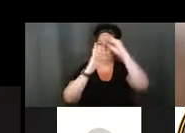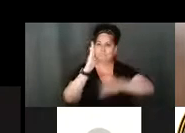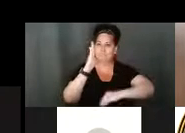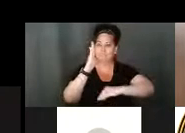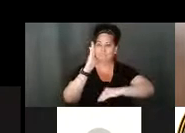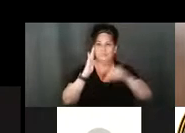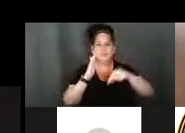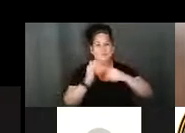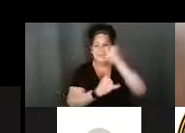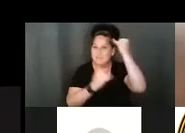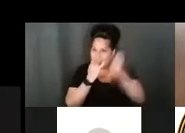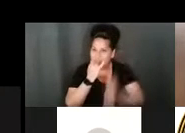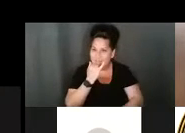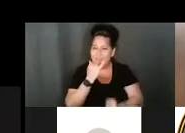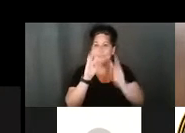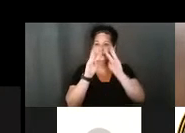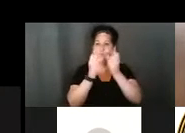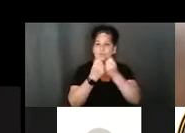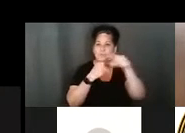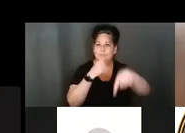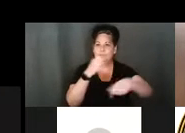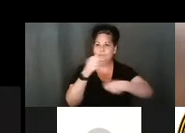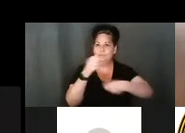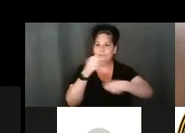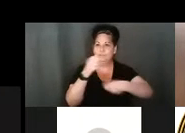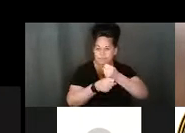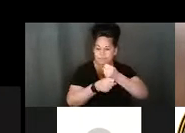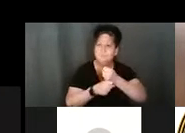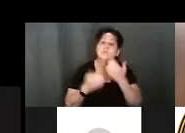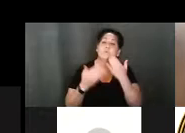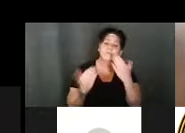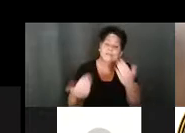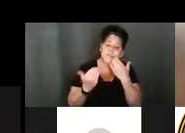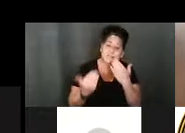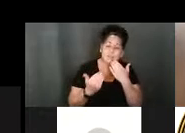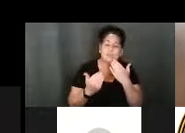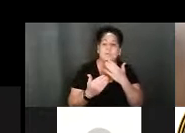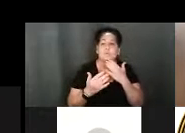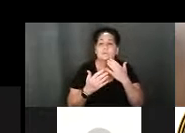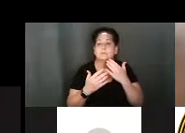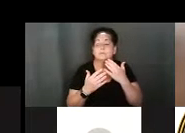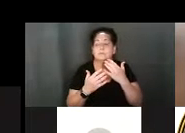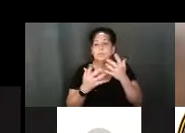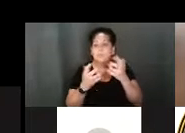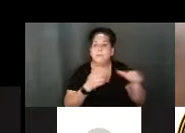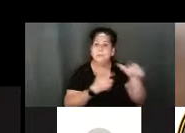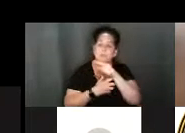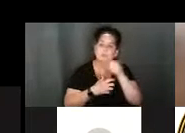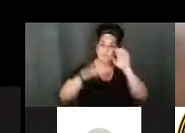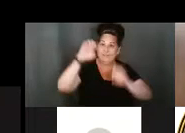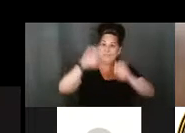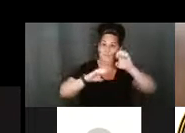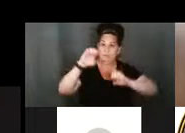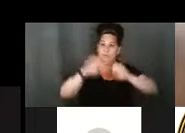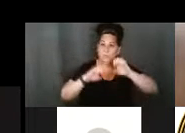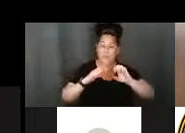Schools Parent University for this school year. And so we would love for you to take a moment to evaluate